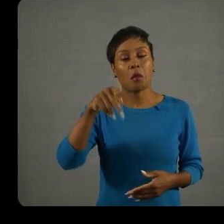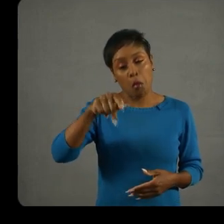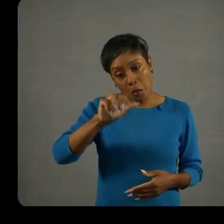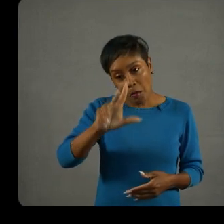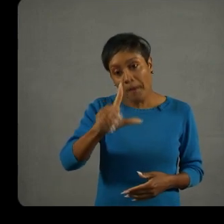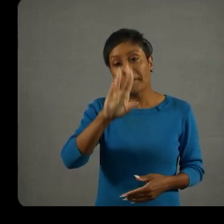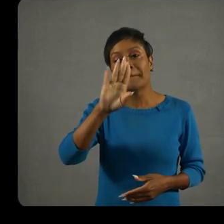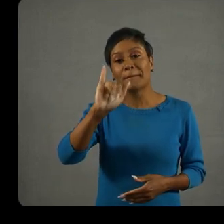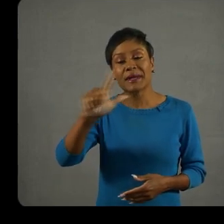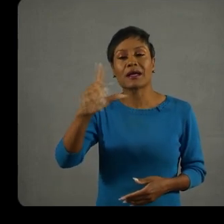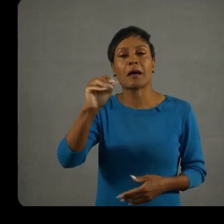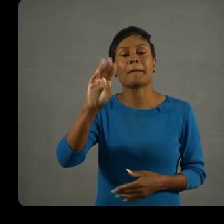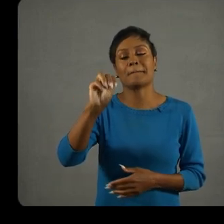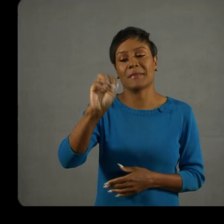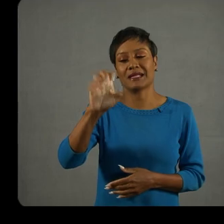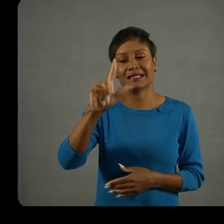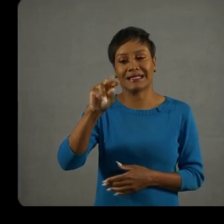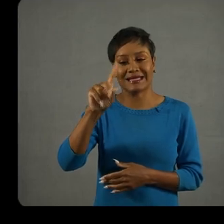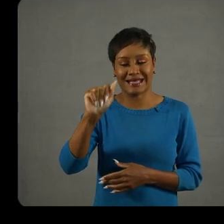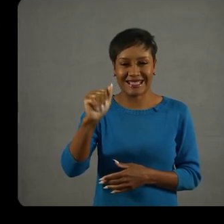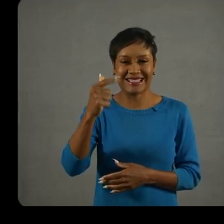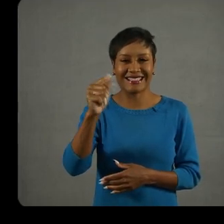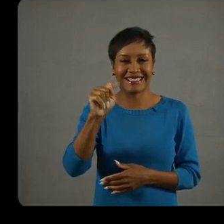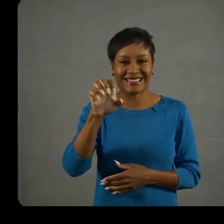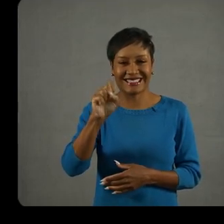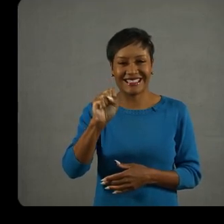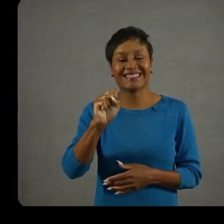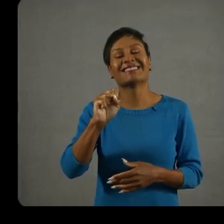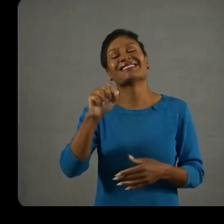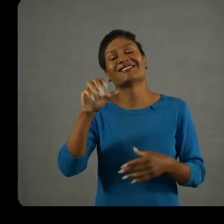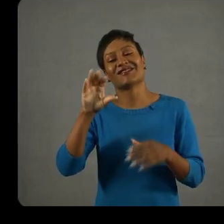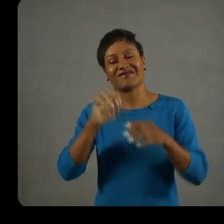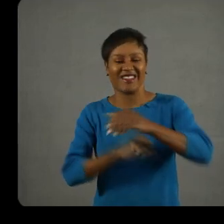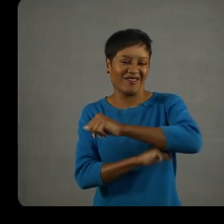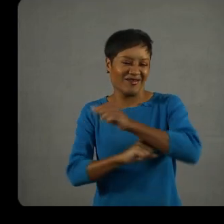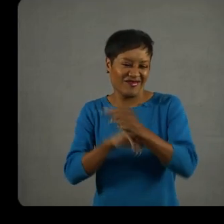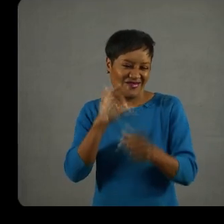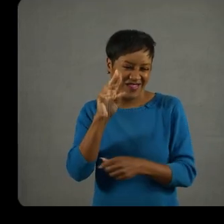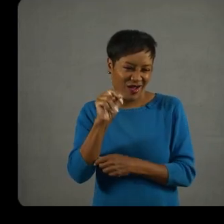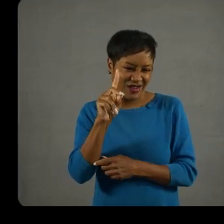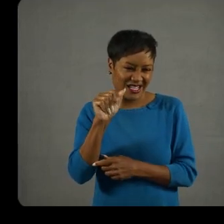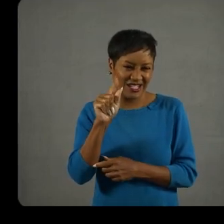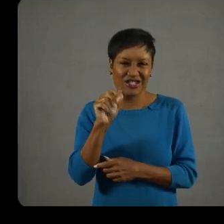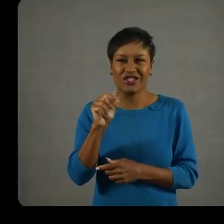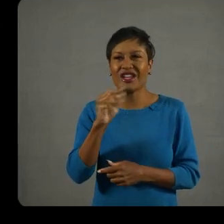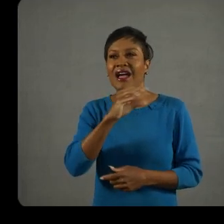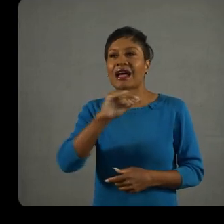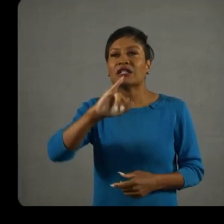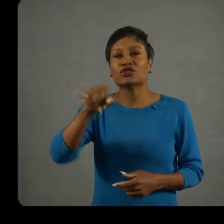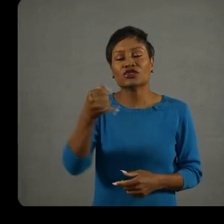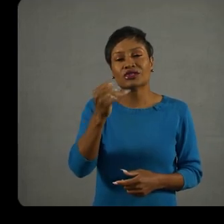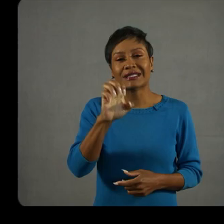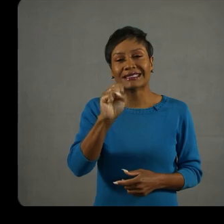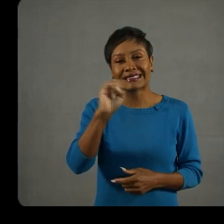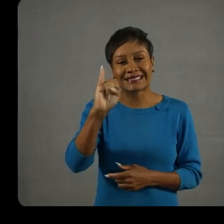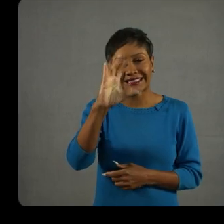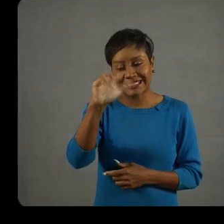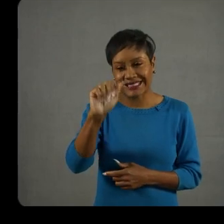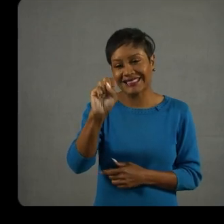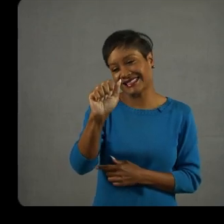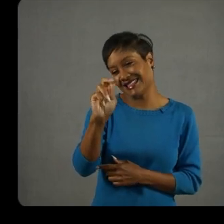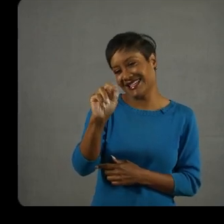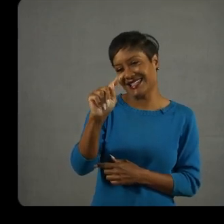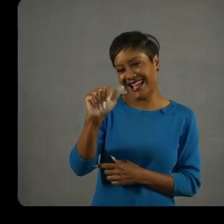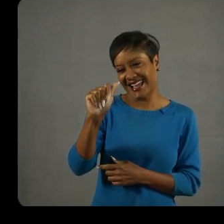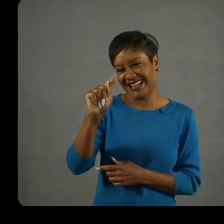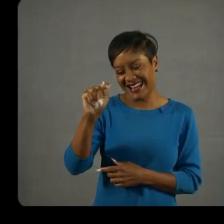Foundation, and Jessica Santana from America on Tech. So I'd love to just jump right into it, the conversation. So Bish, if you wanted to